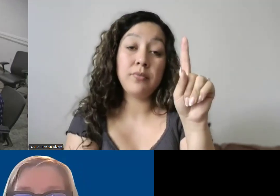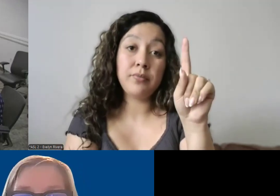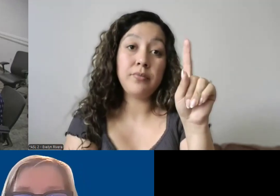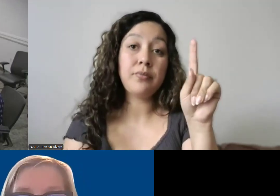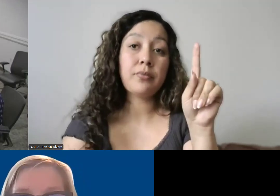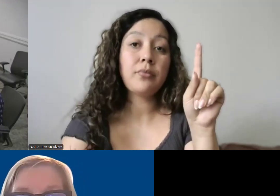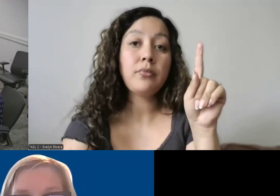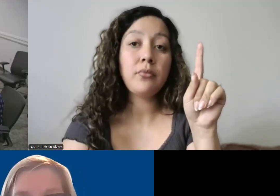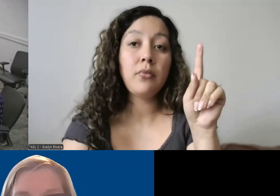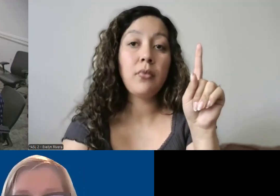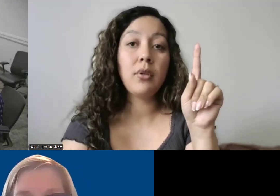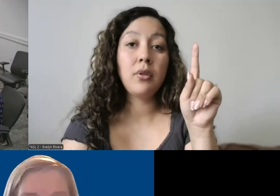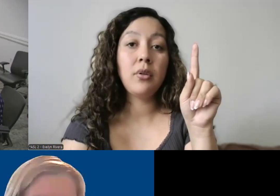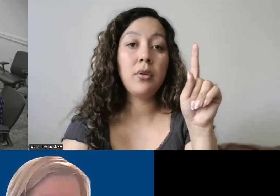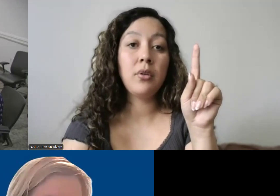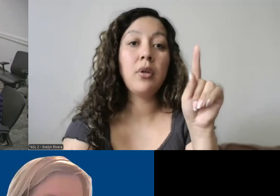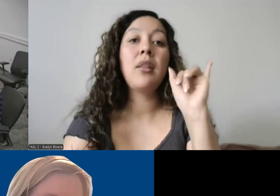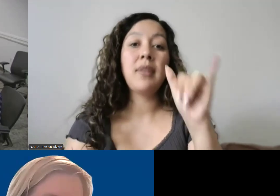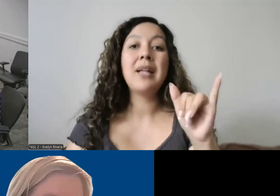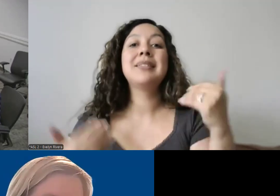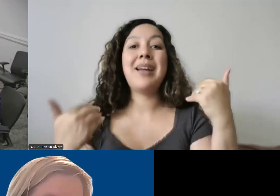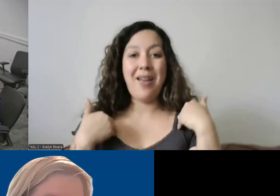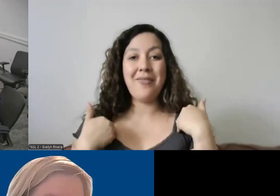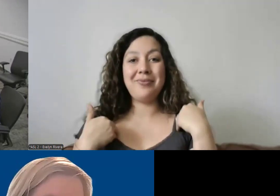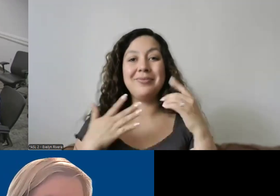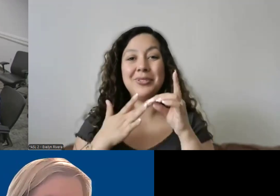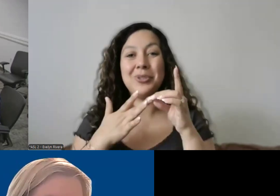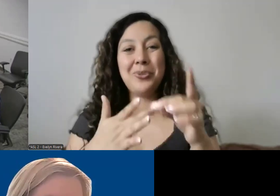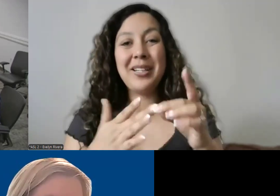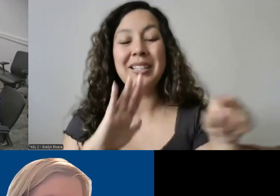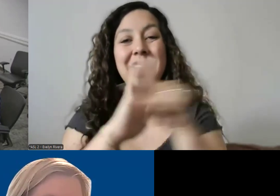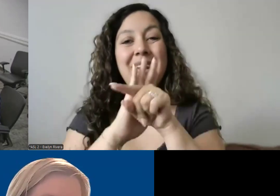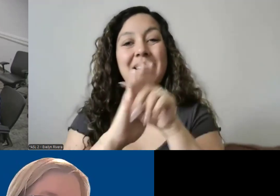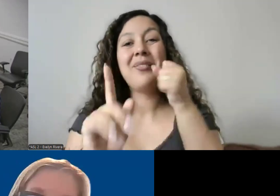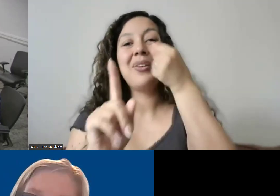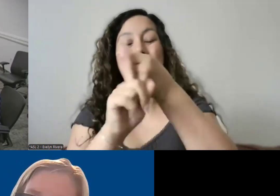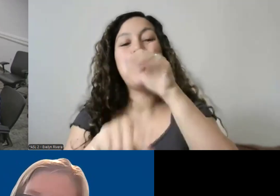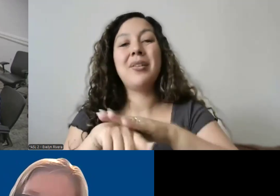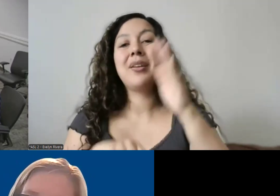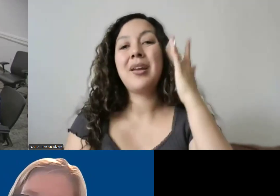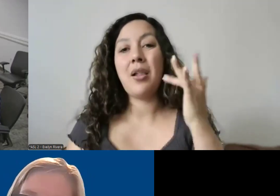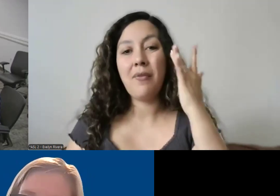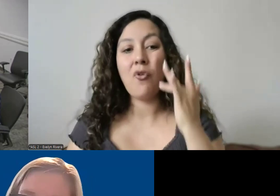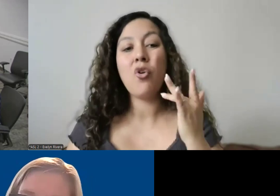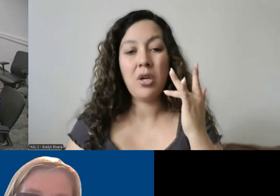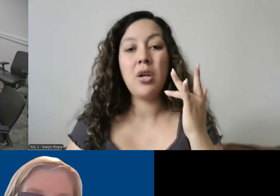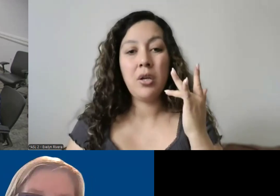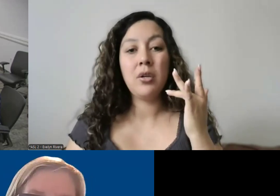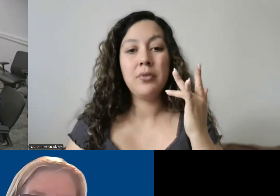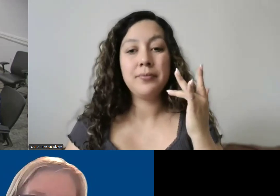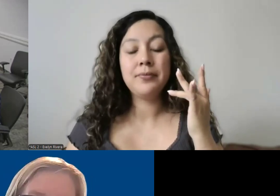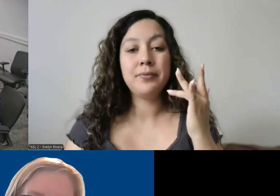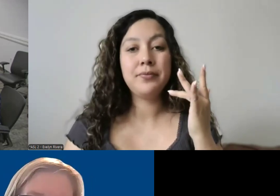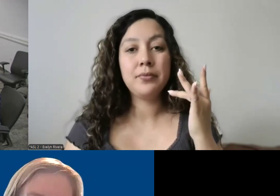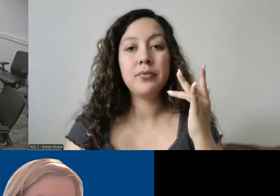having direct negative impacts in California. Also on the budget, and you'll be getting a